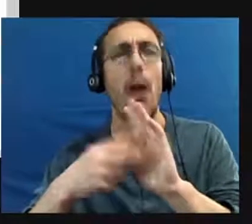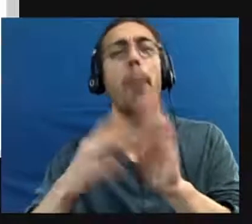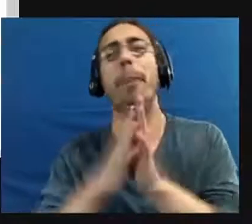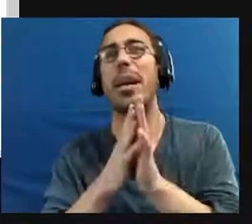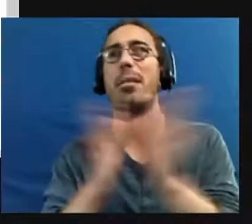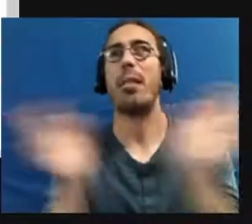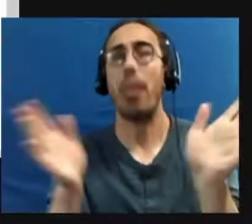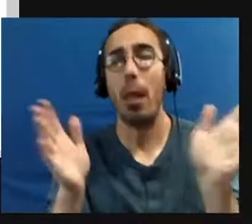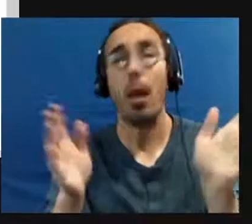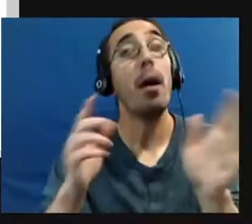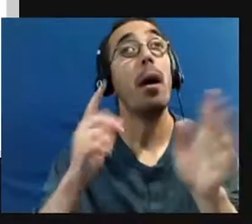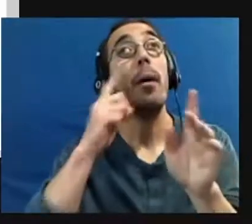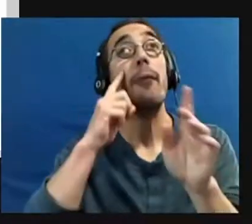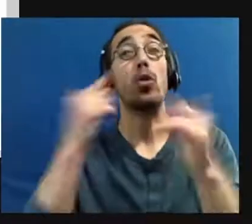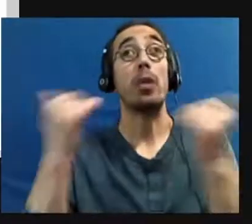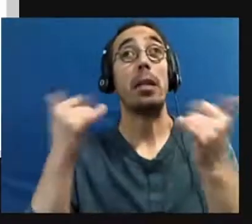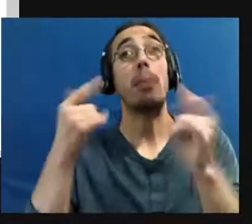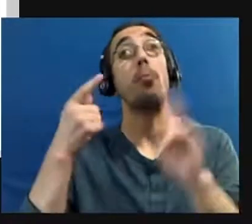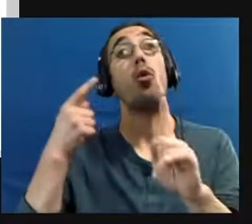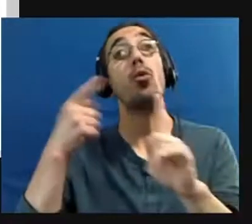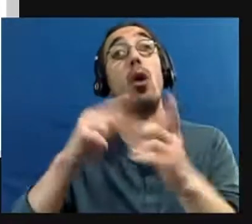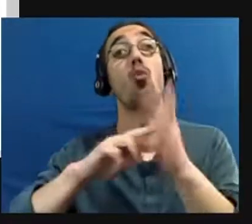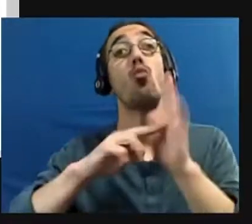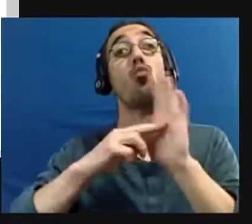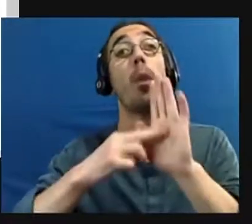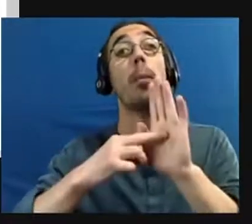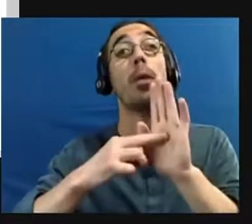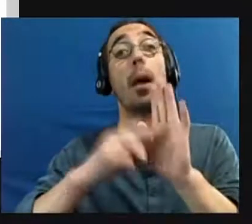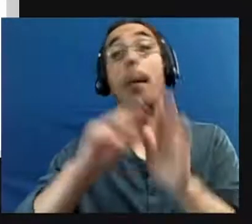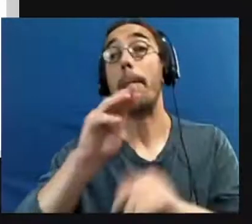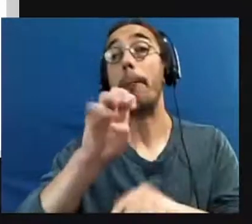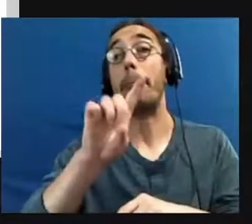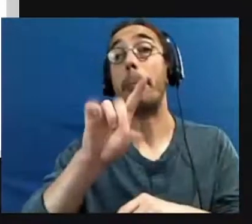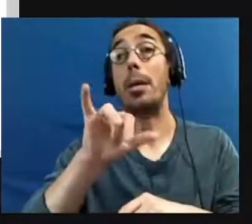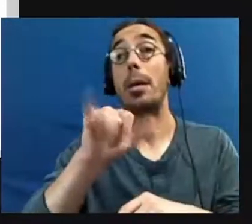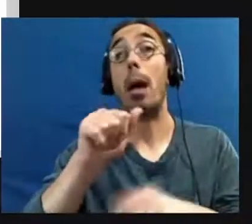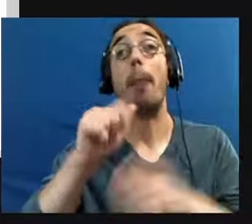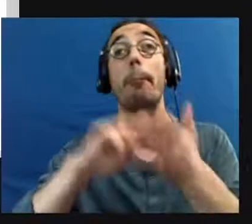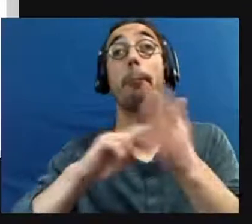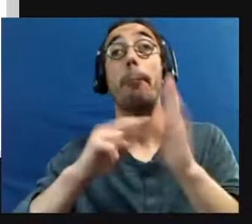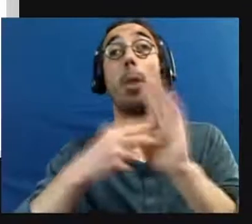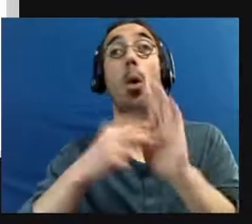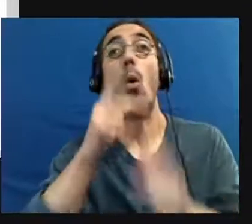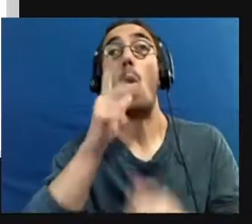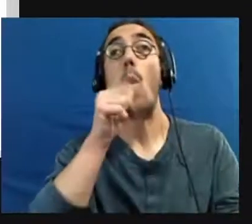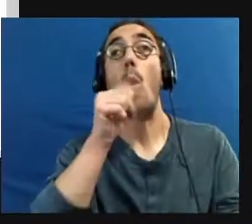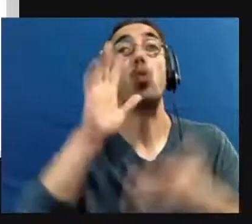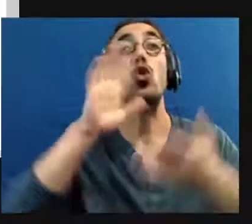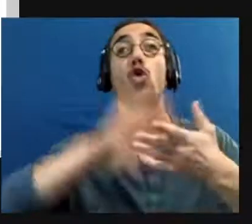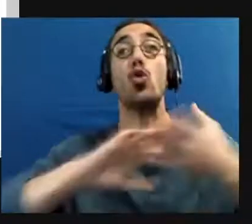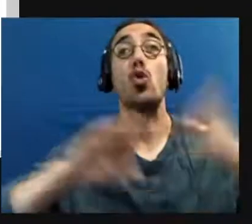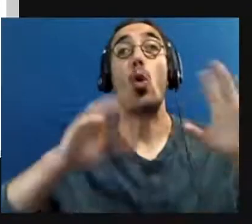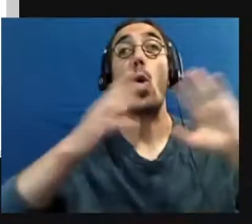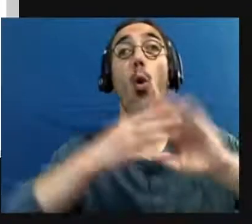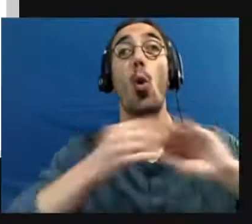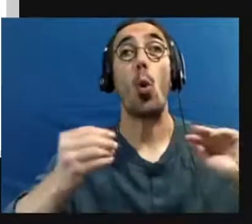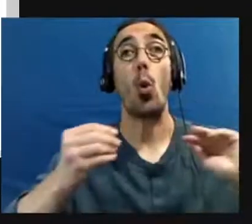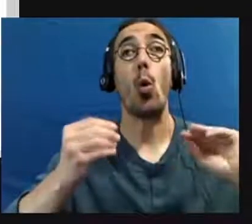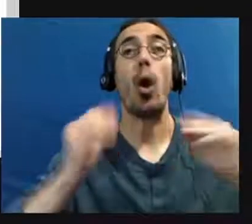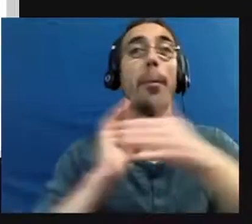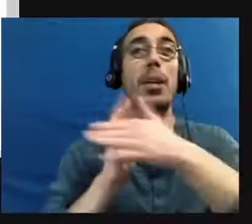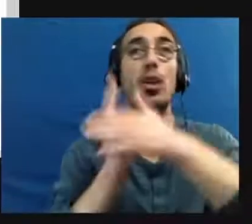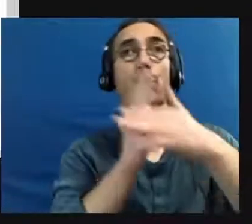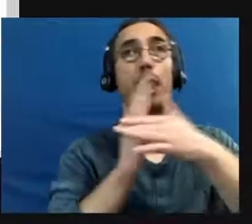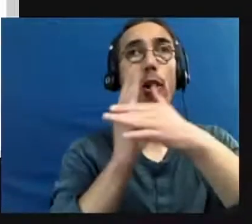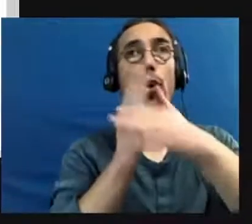today's purposes, when I say representation in media, I'm specifically referring to whose stories are being told and shown, and